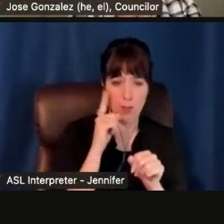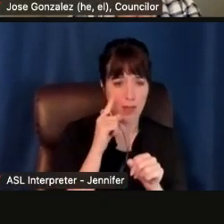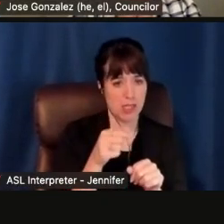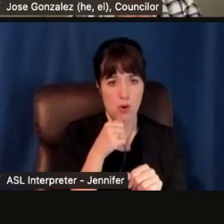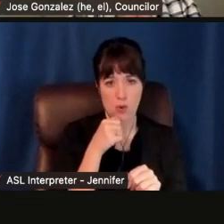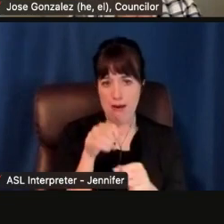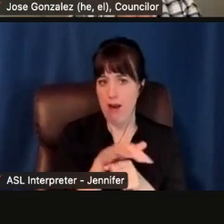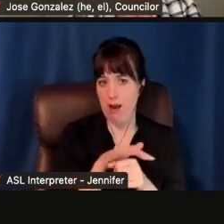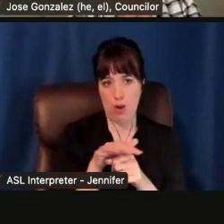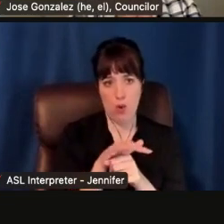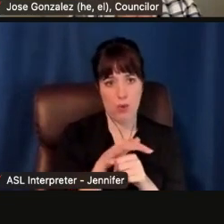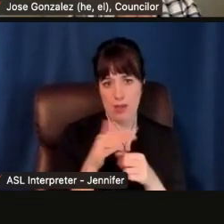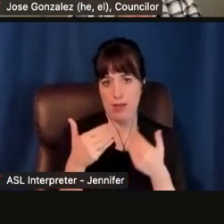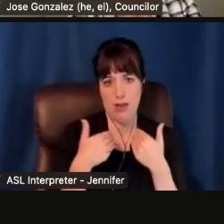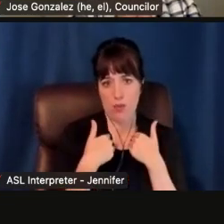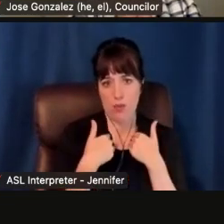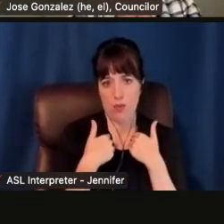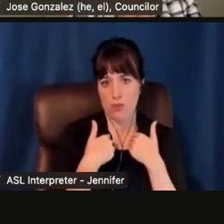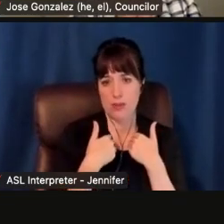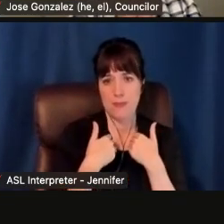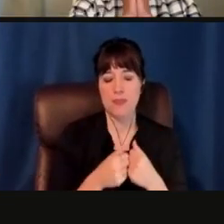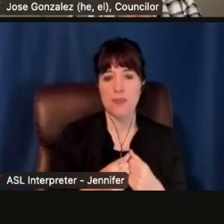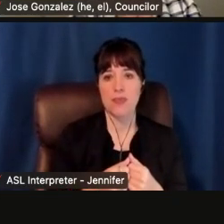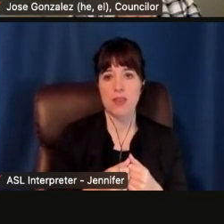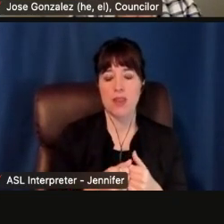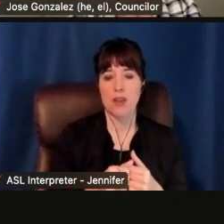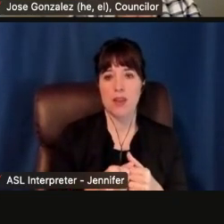owned. The folks